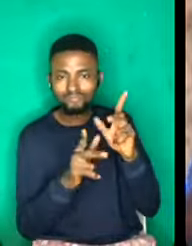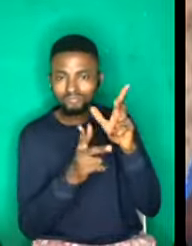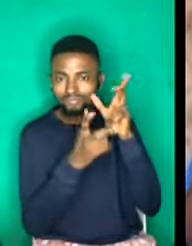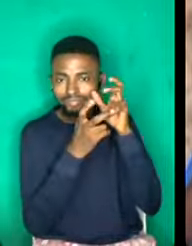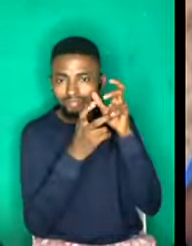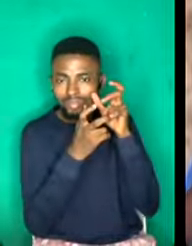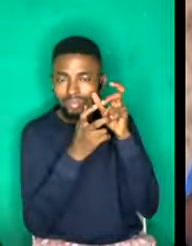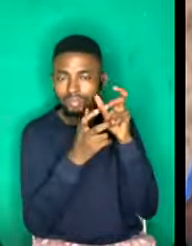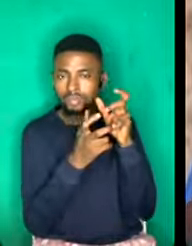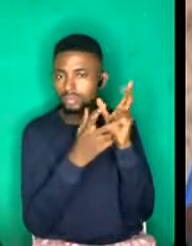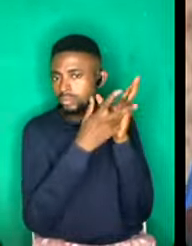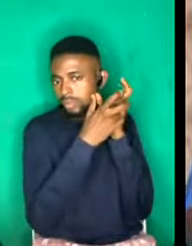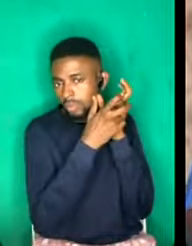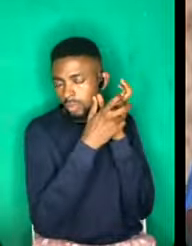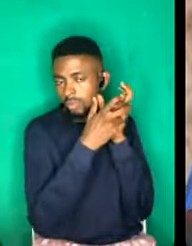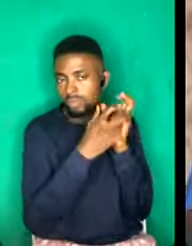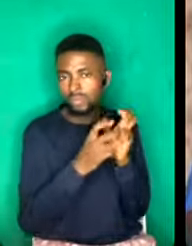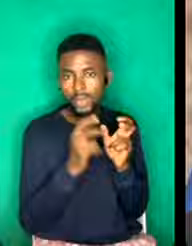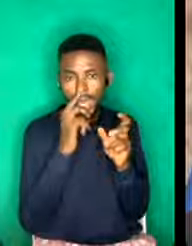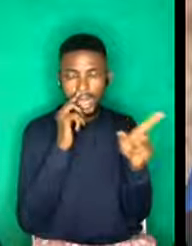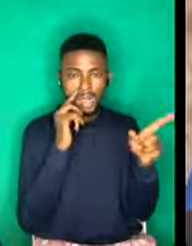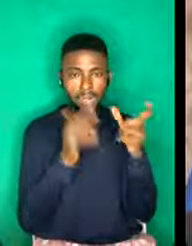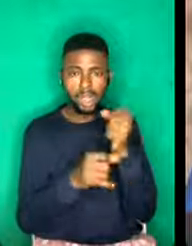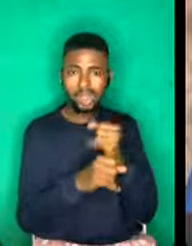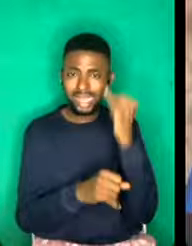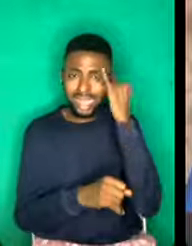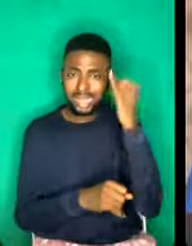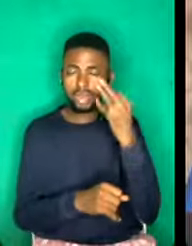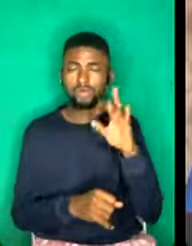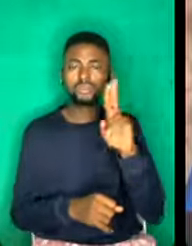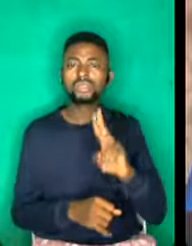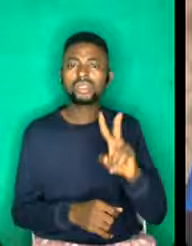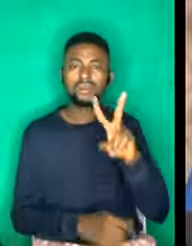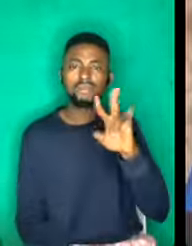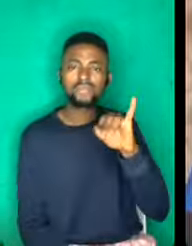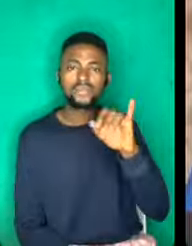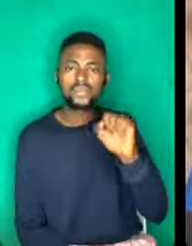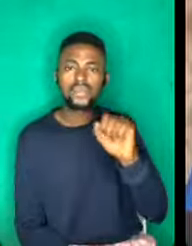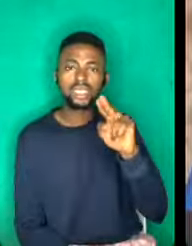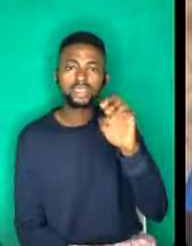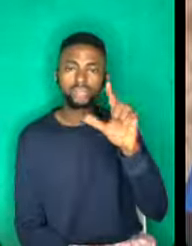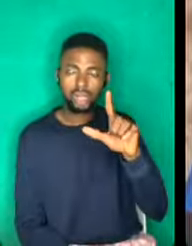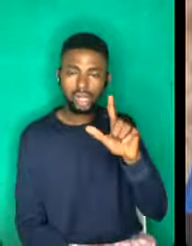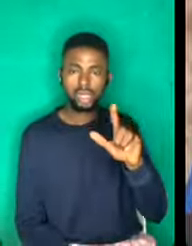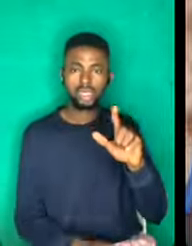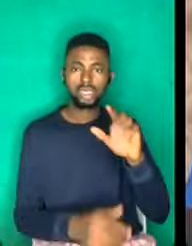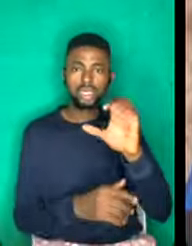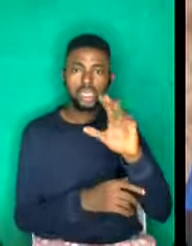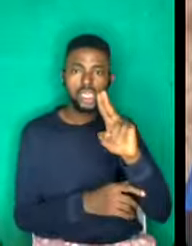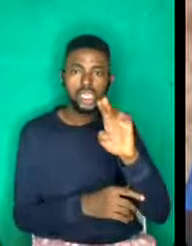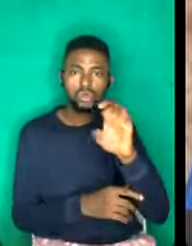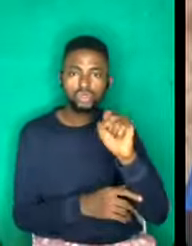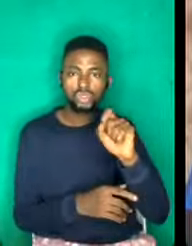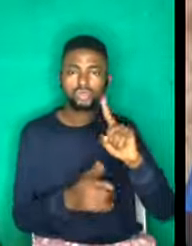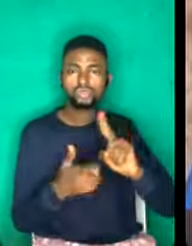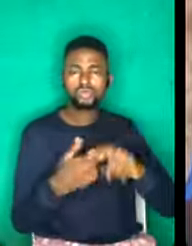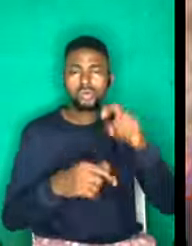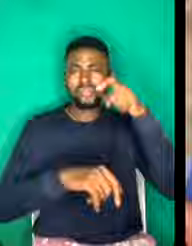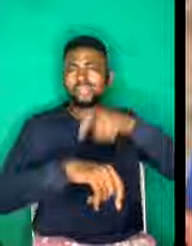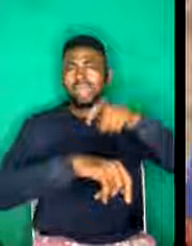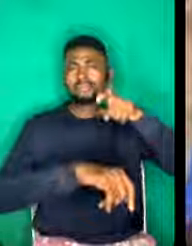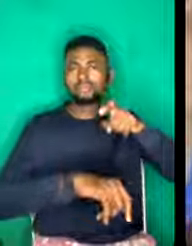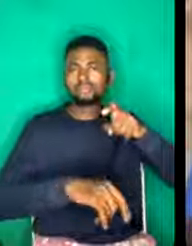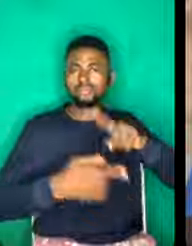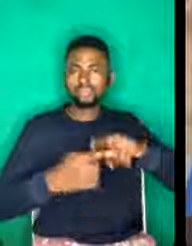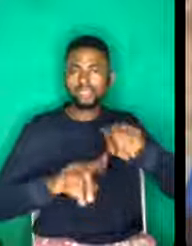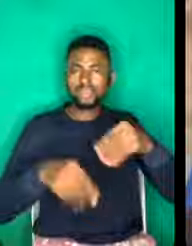I got the idea of using visual cues to time them. Not as most